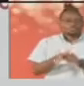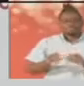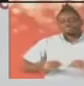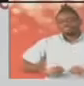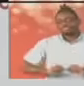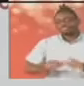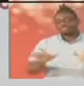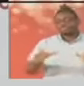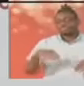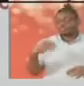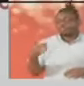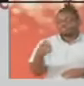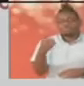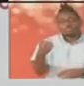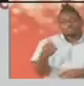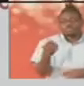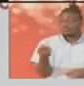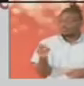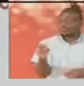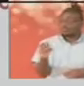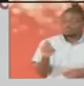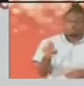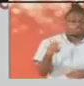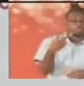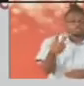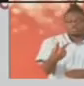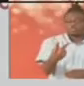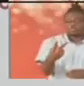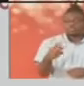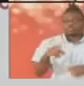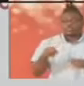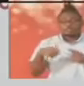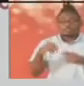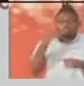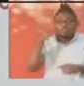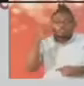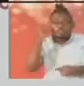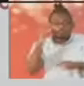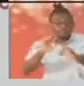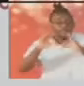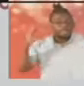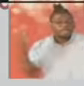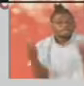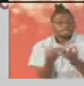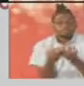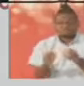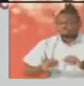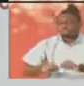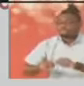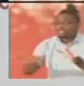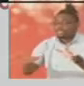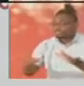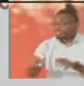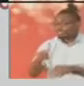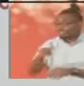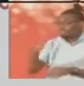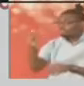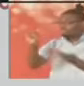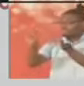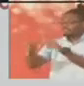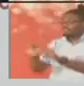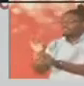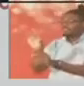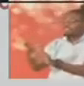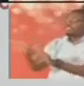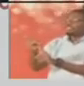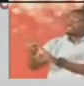2 persons becoming infected, returning home to their family, spreading it to 1 person in their family, who then goes to their place of